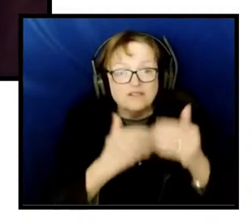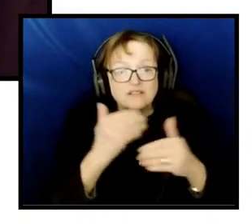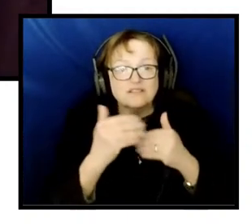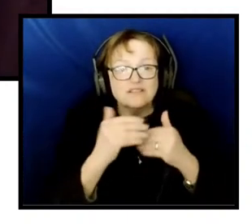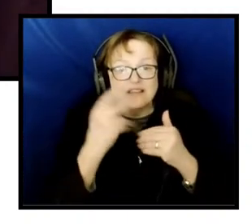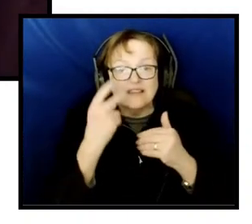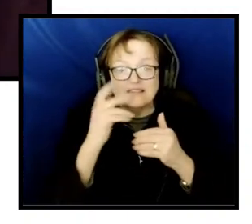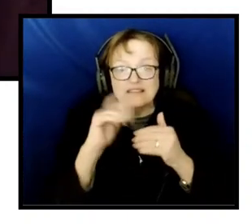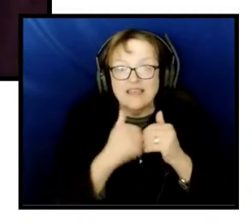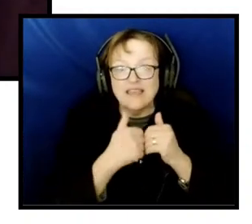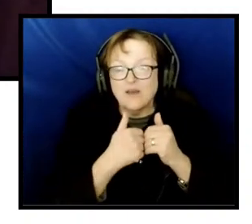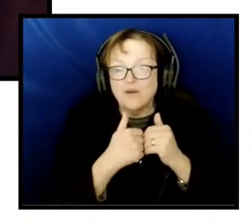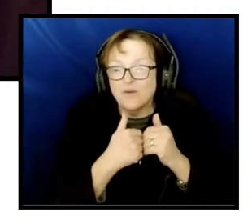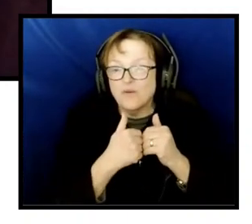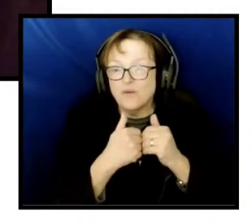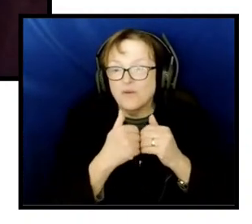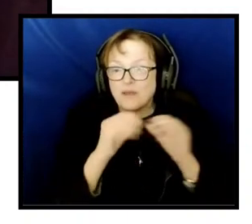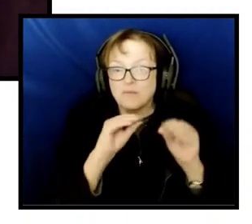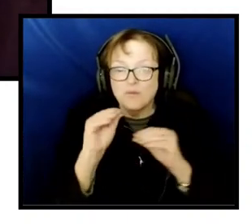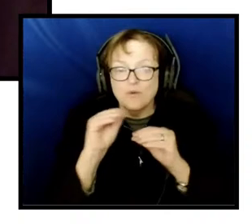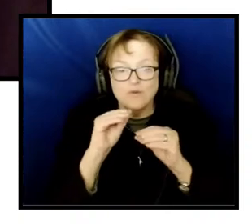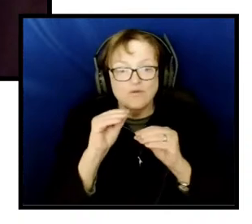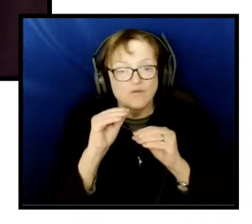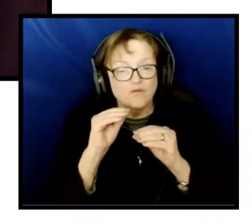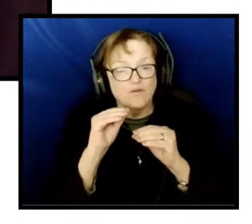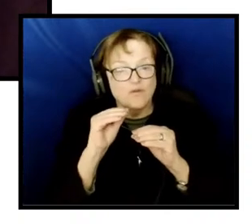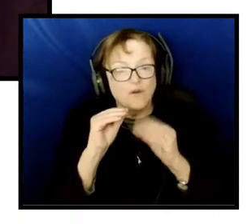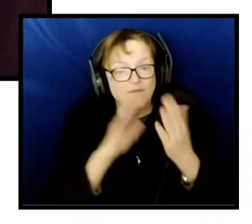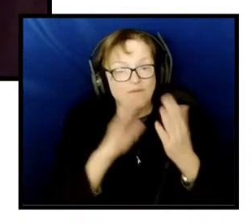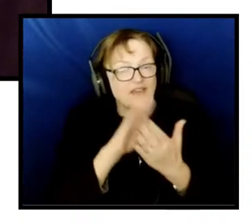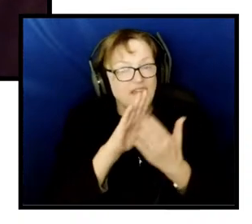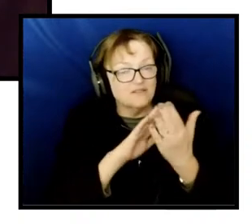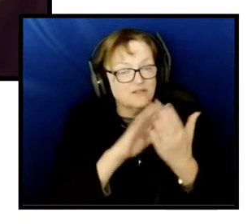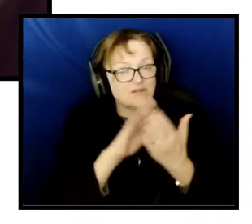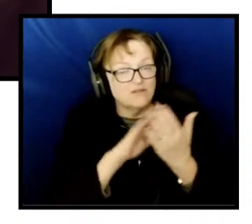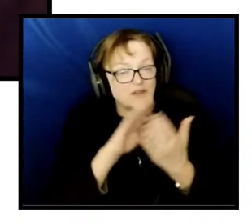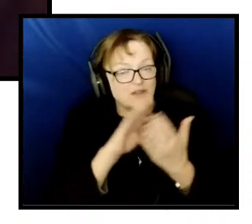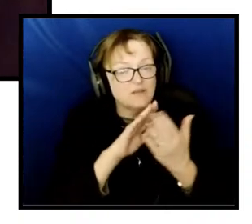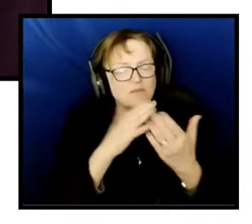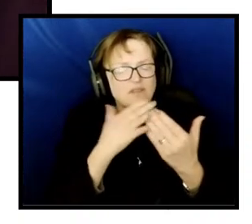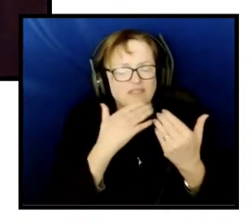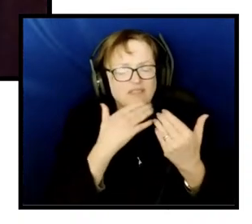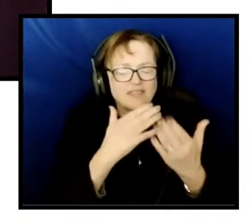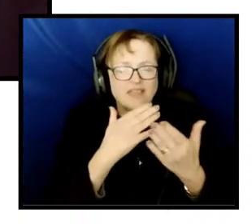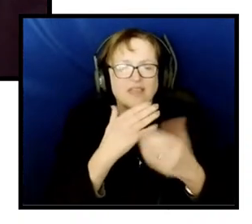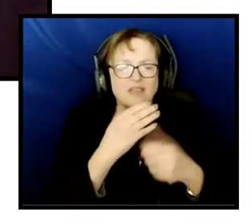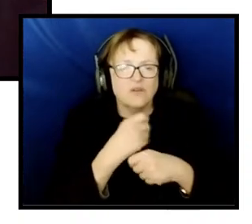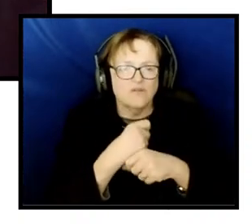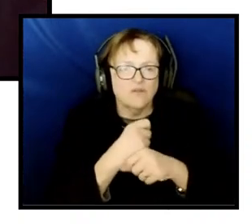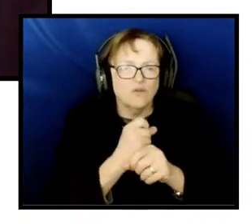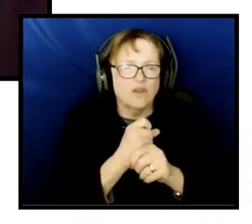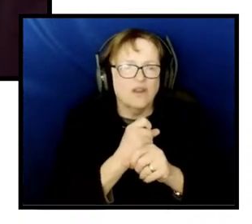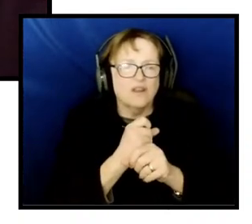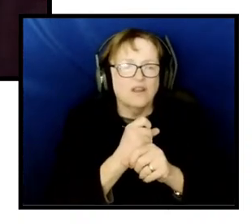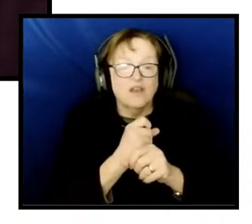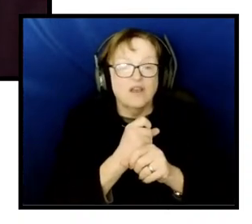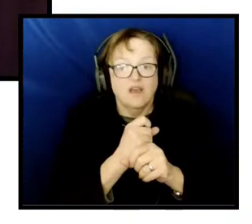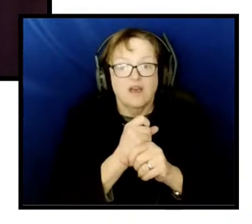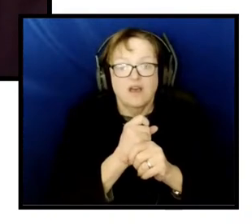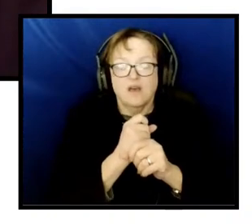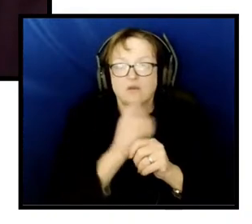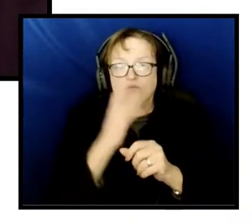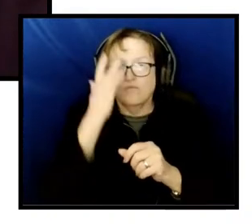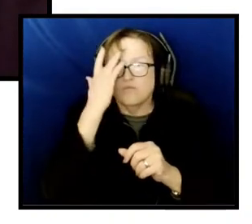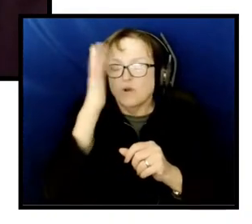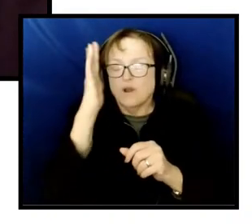how it moves from phase to phase. But really, I want to thank you also for creating a brilliant virtual project that